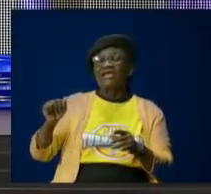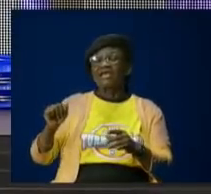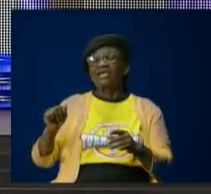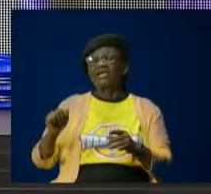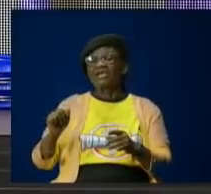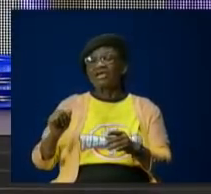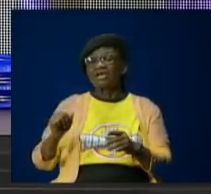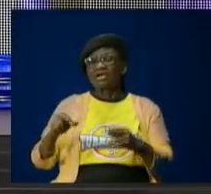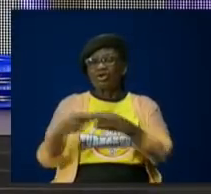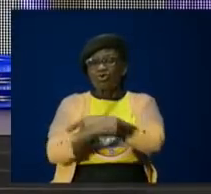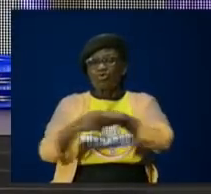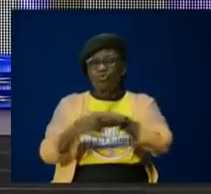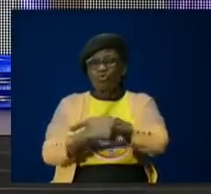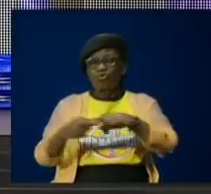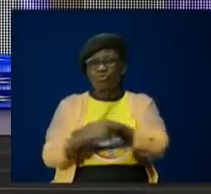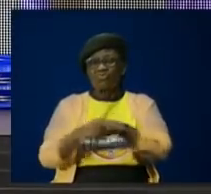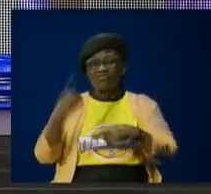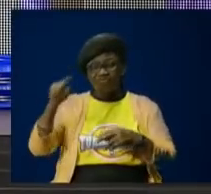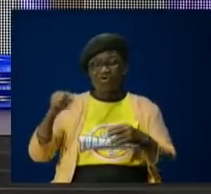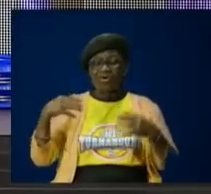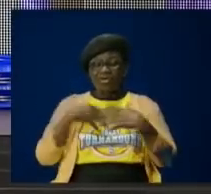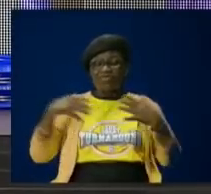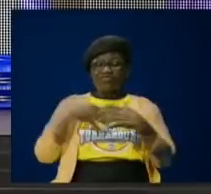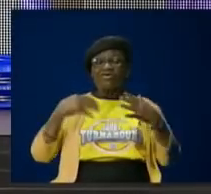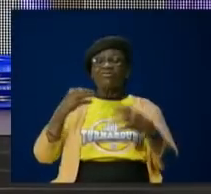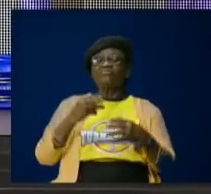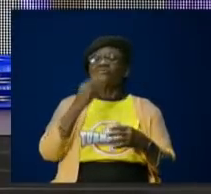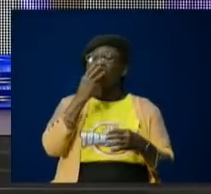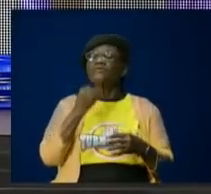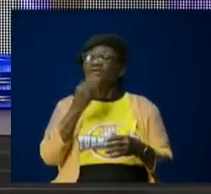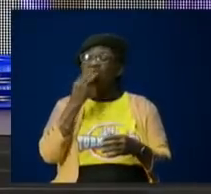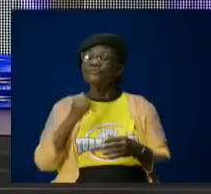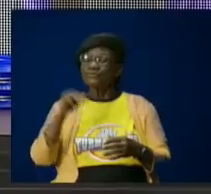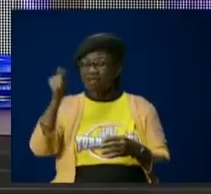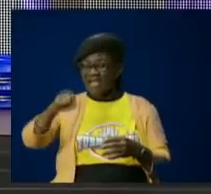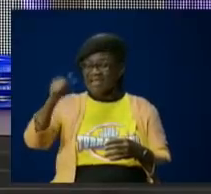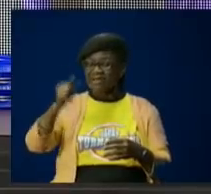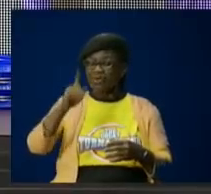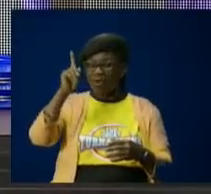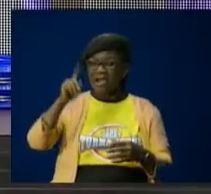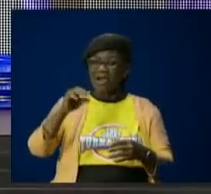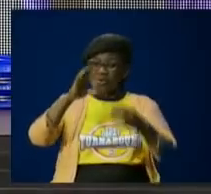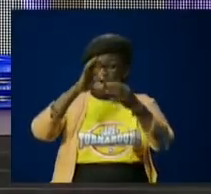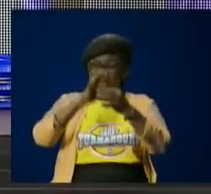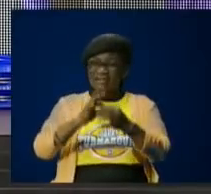Jews. Anyone connected with the Lord Jesus Christ